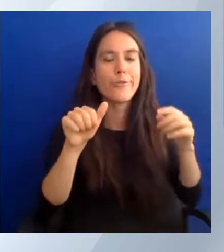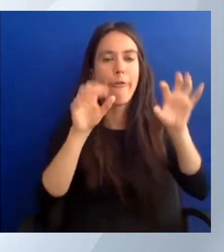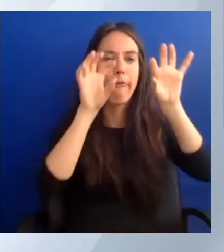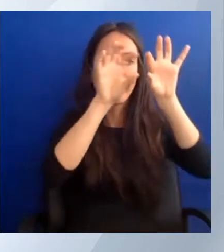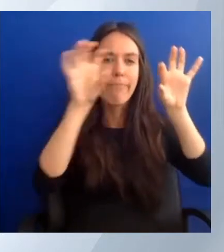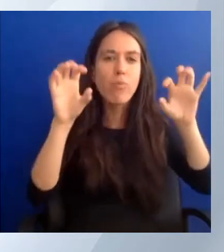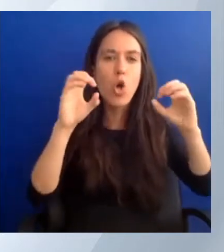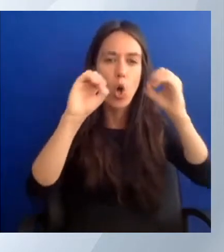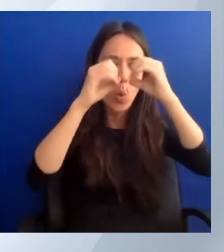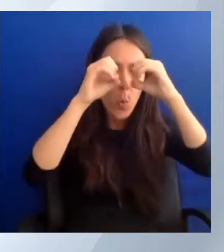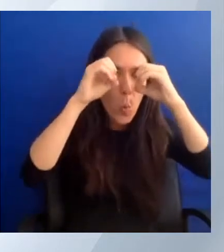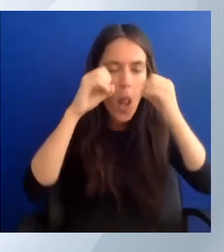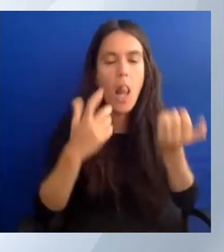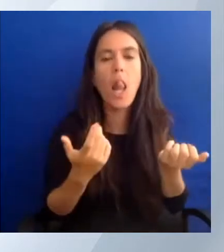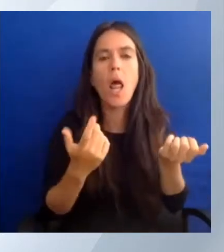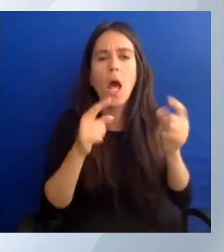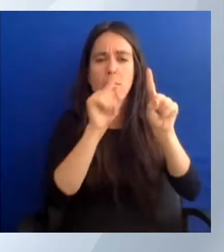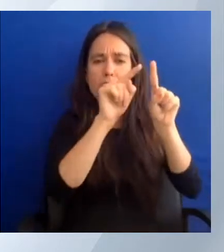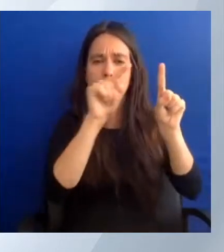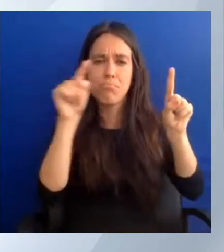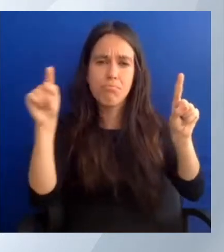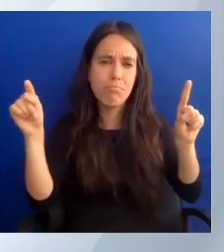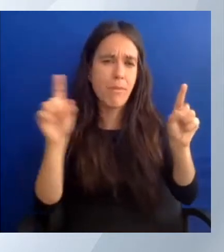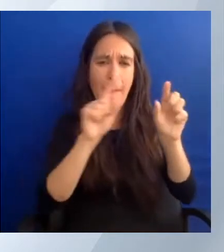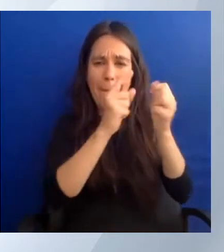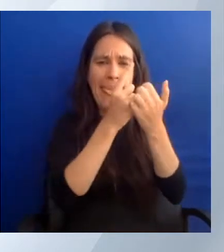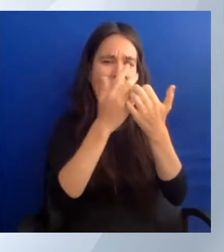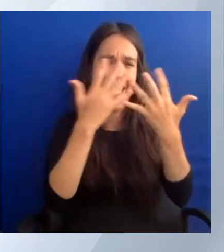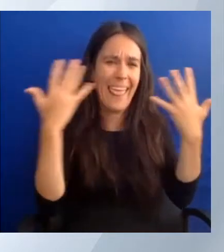it works for Kubernetes, it works for Service